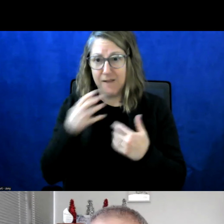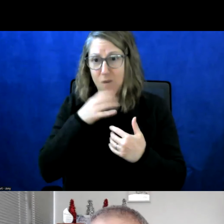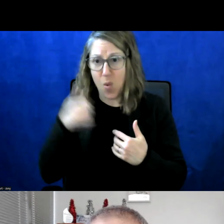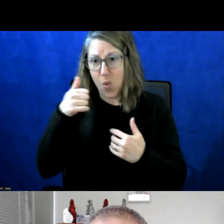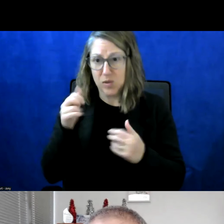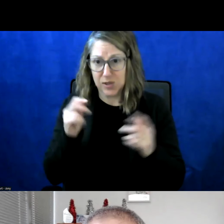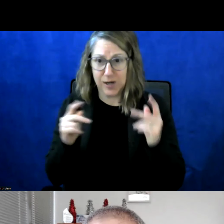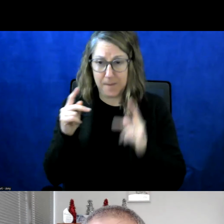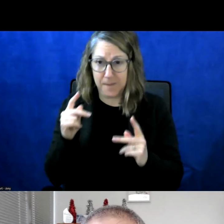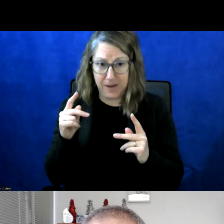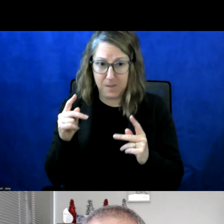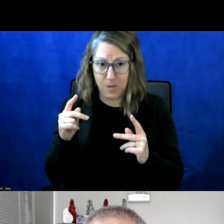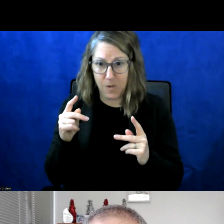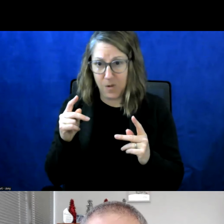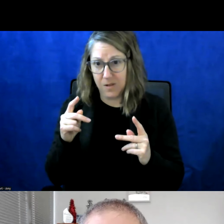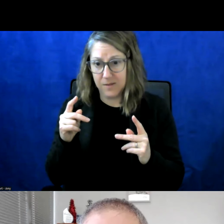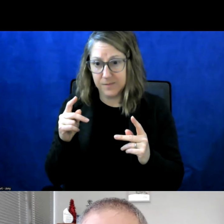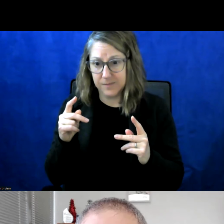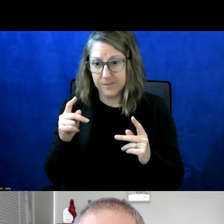adults with